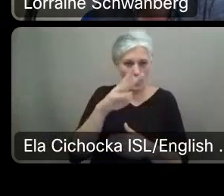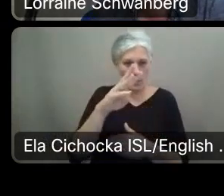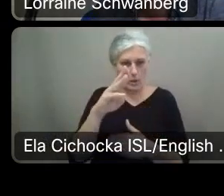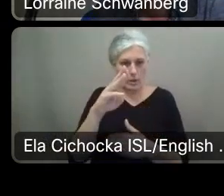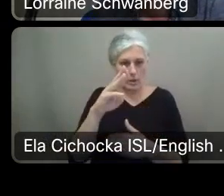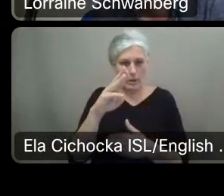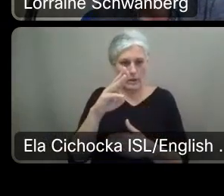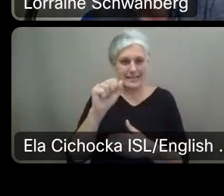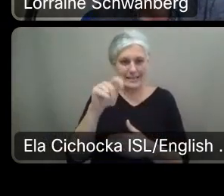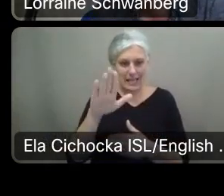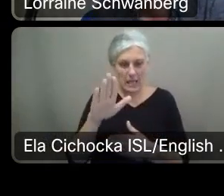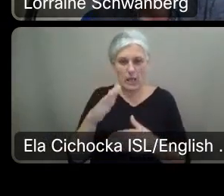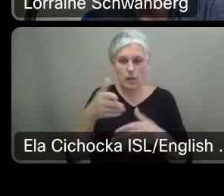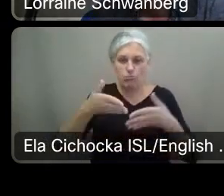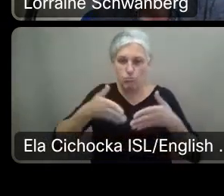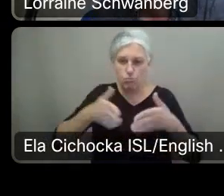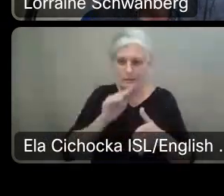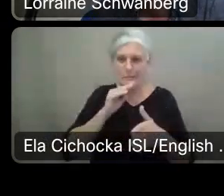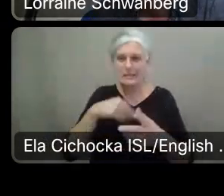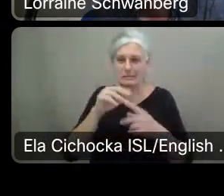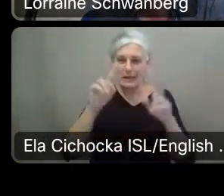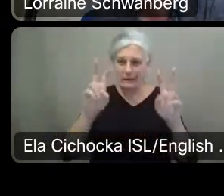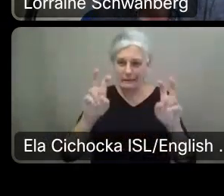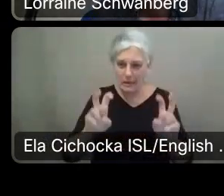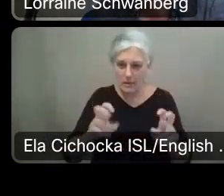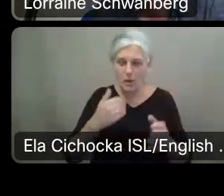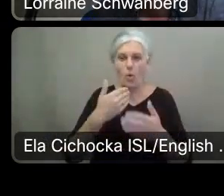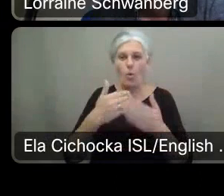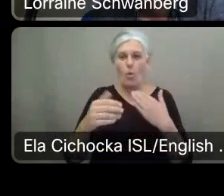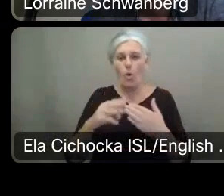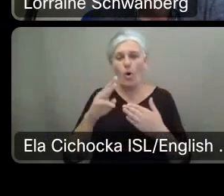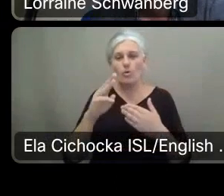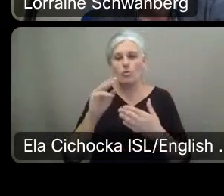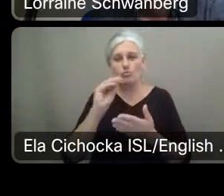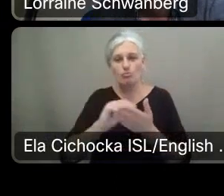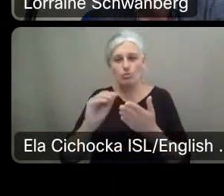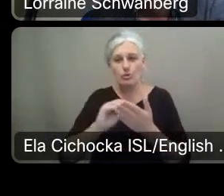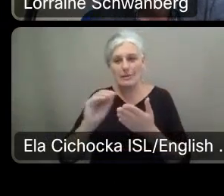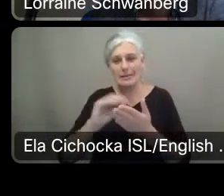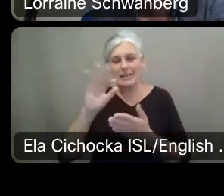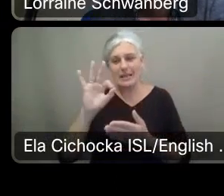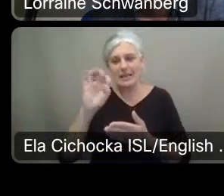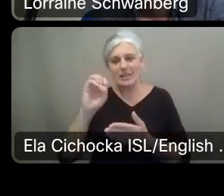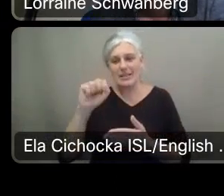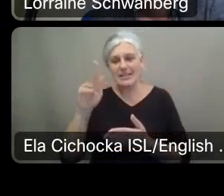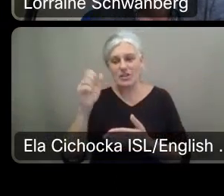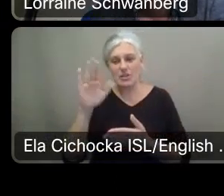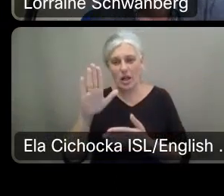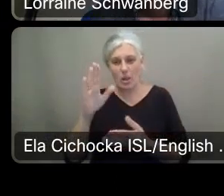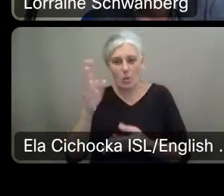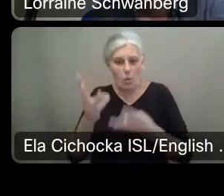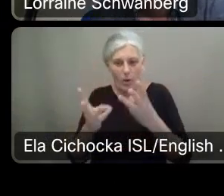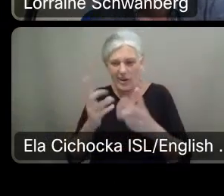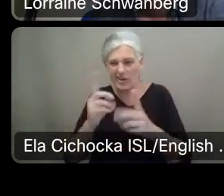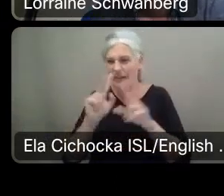stillbirth, what's meant by prescribed gestational age and prescribed gestational weight. And we are